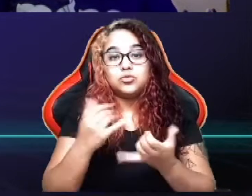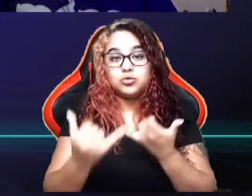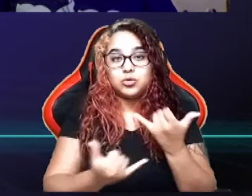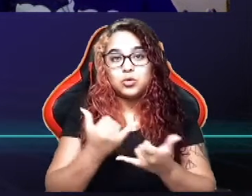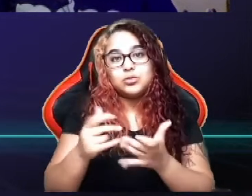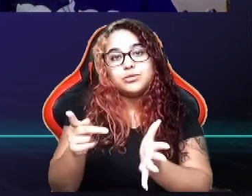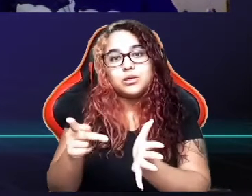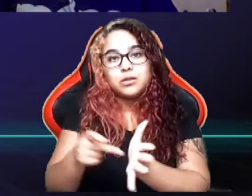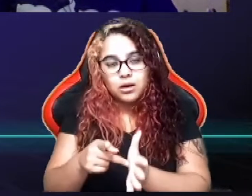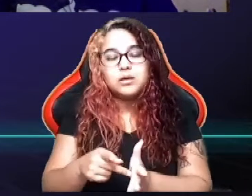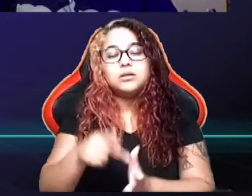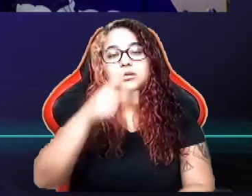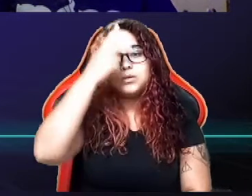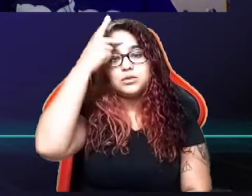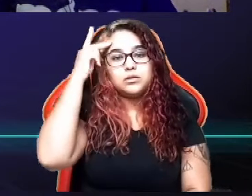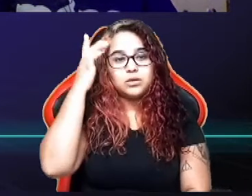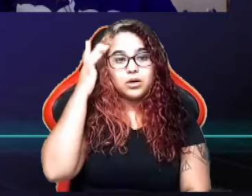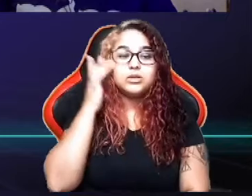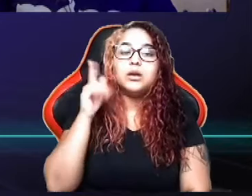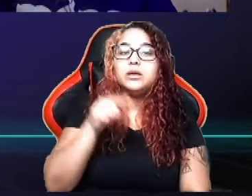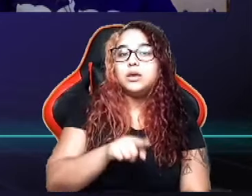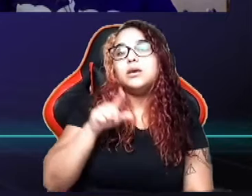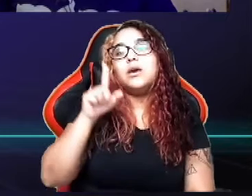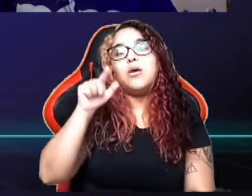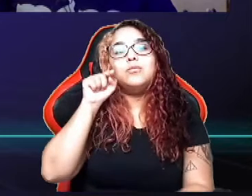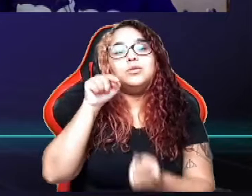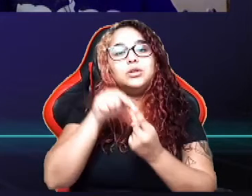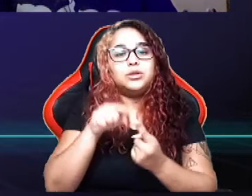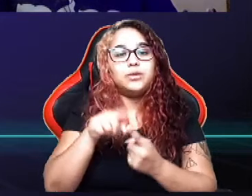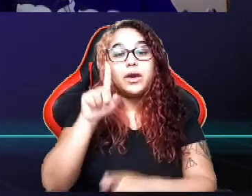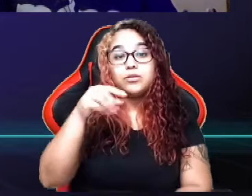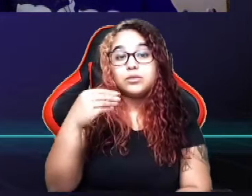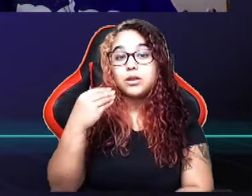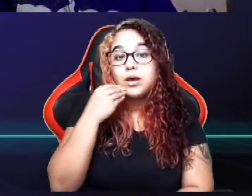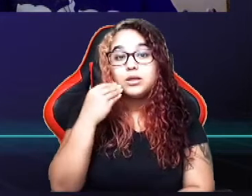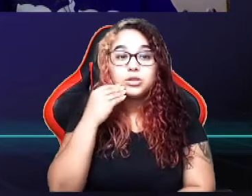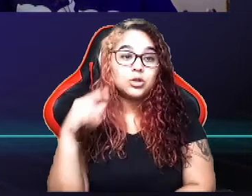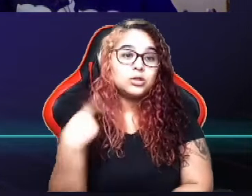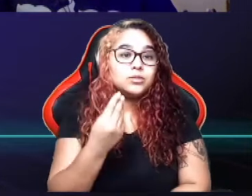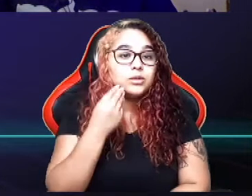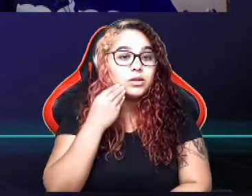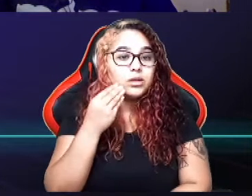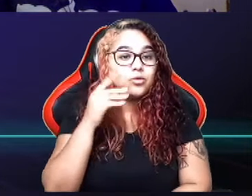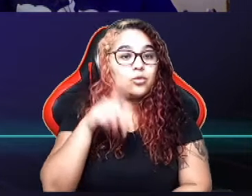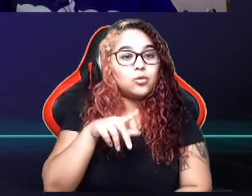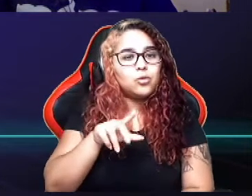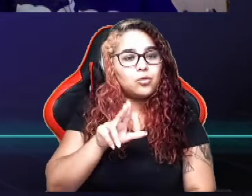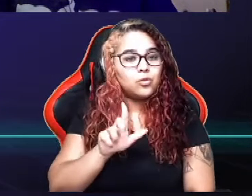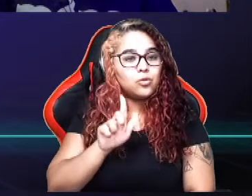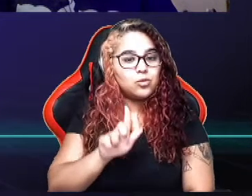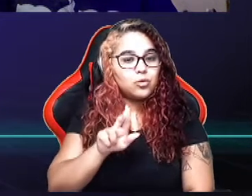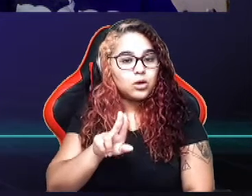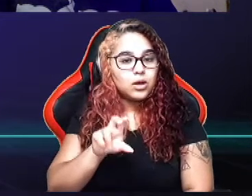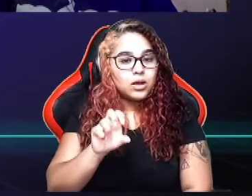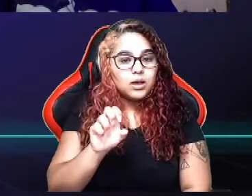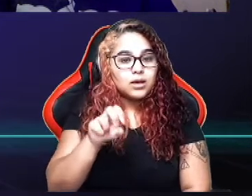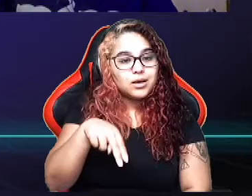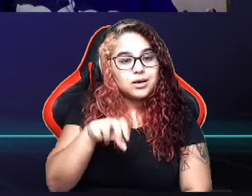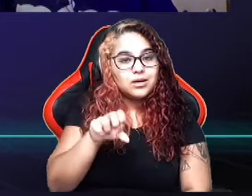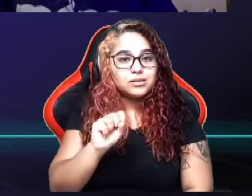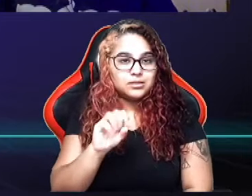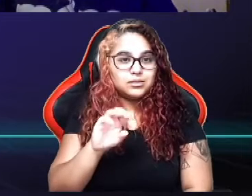to those people, I think that's where the great leap lies, and that's the test that we're running with Gunstars, a